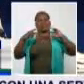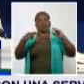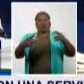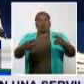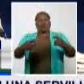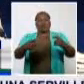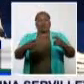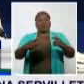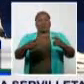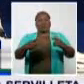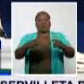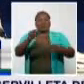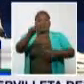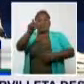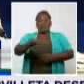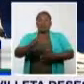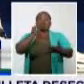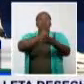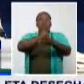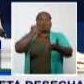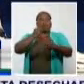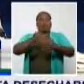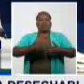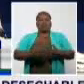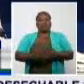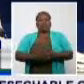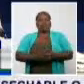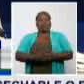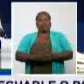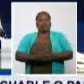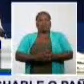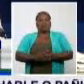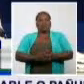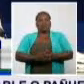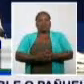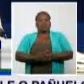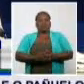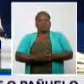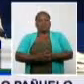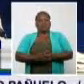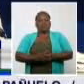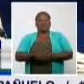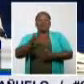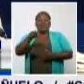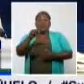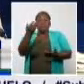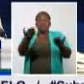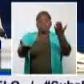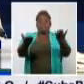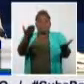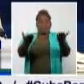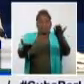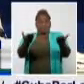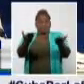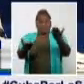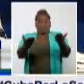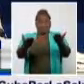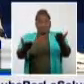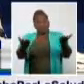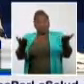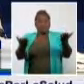confirmed cases yesterday. And therefore, we have a positive